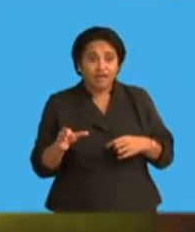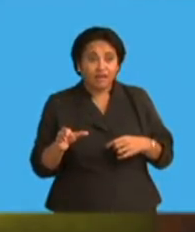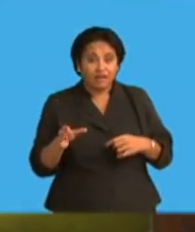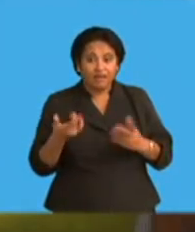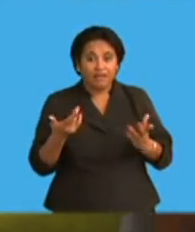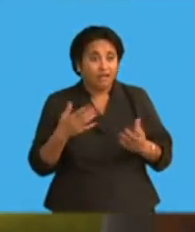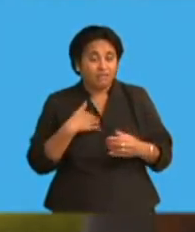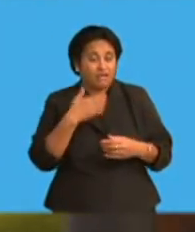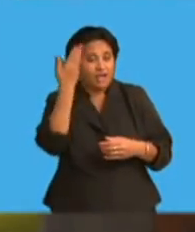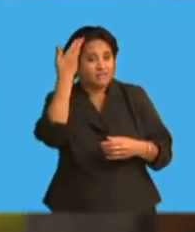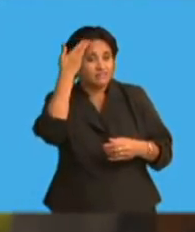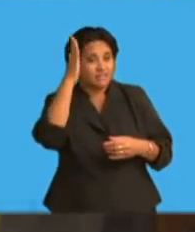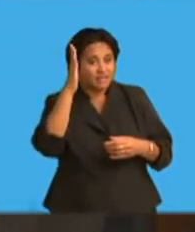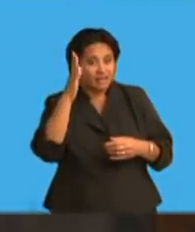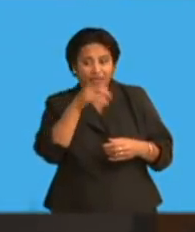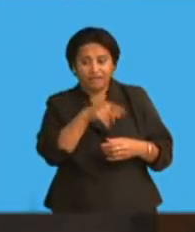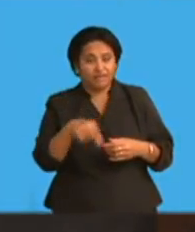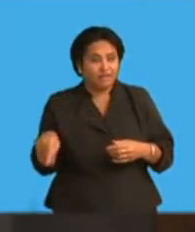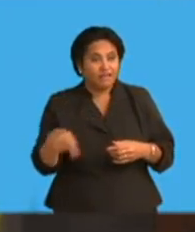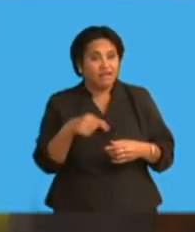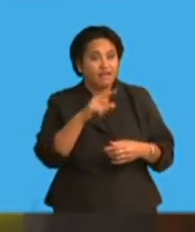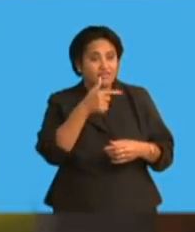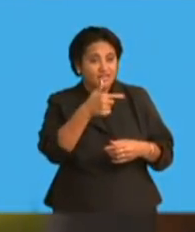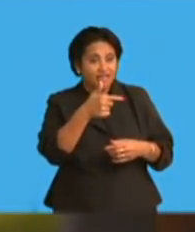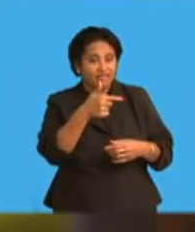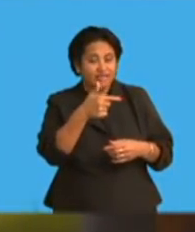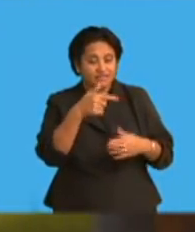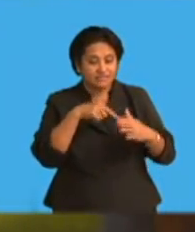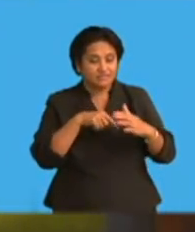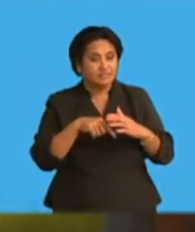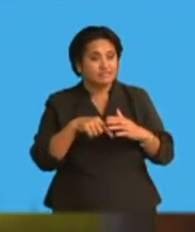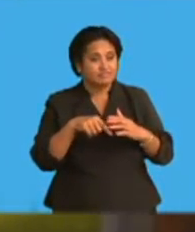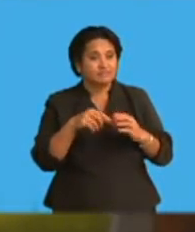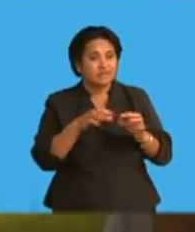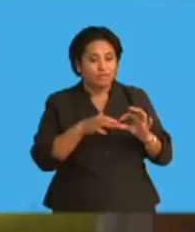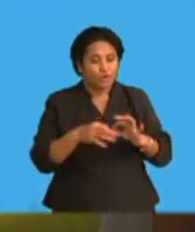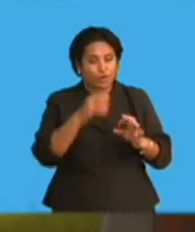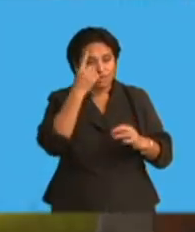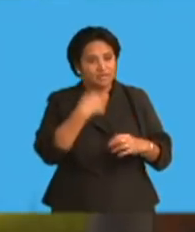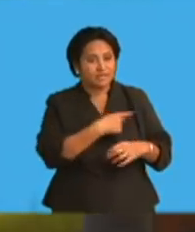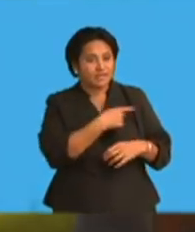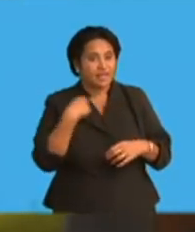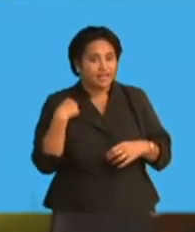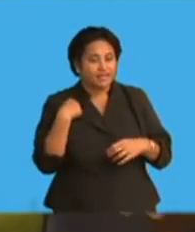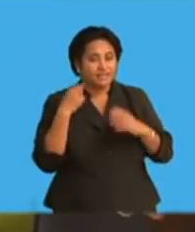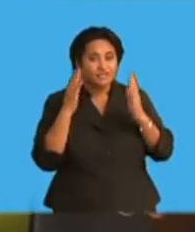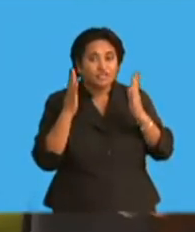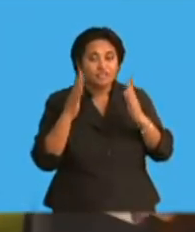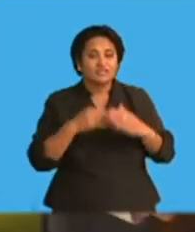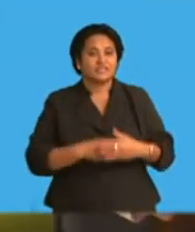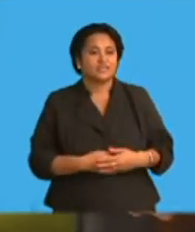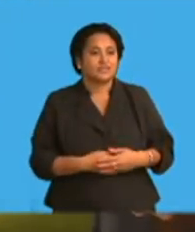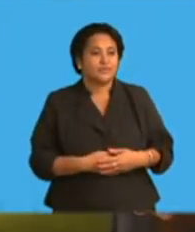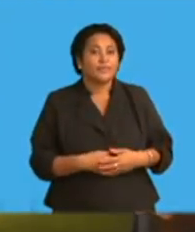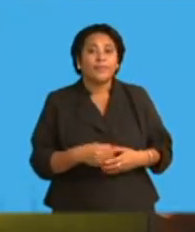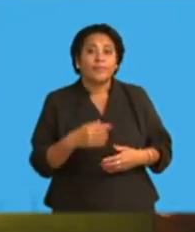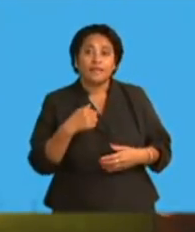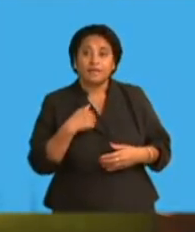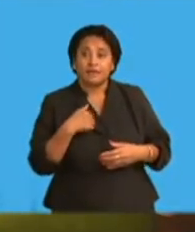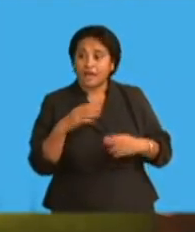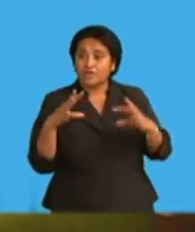People start breaking it down along religious lines, ethnic lines. So how can we progress? We had recently a letter from a trade